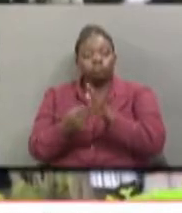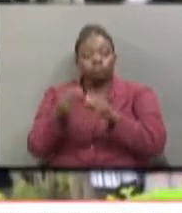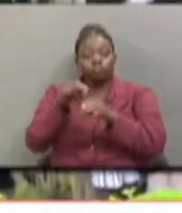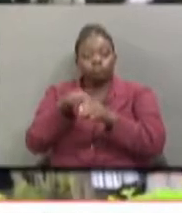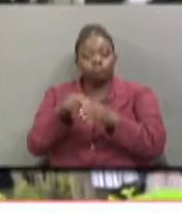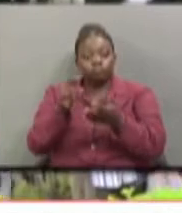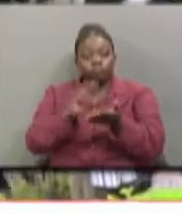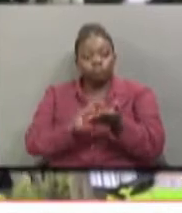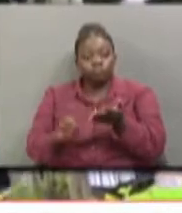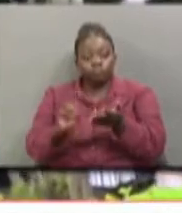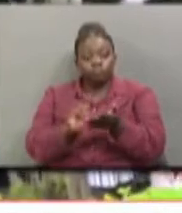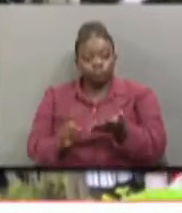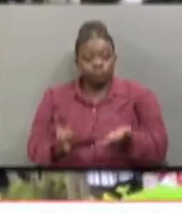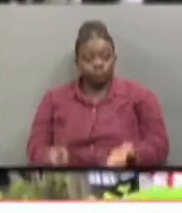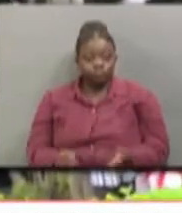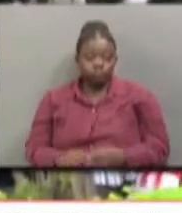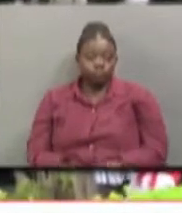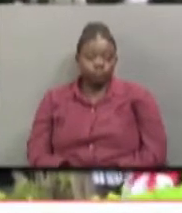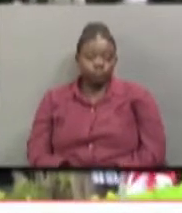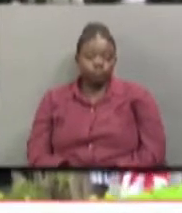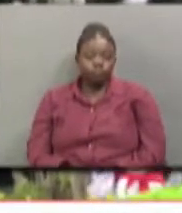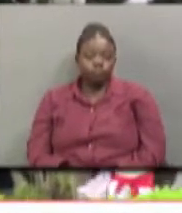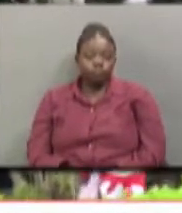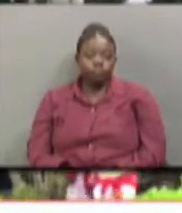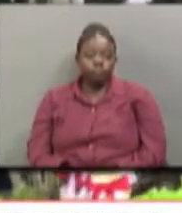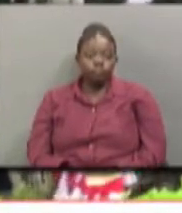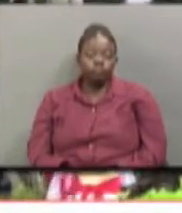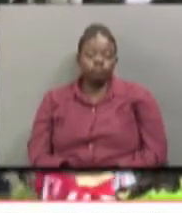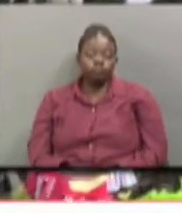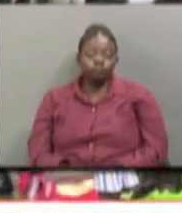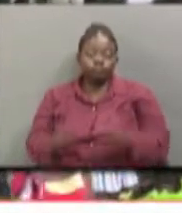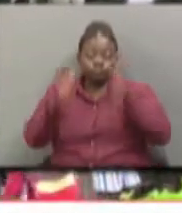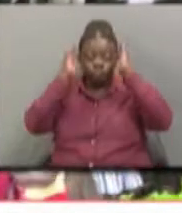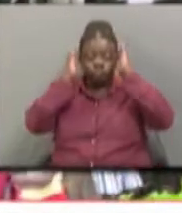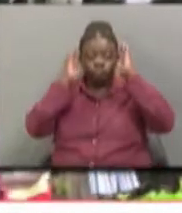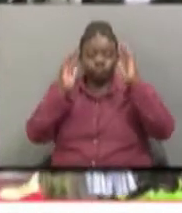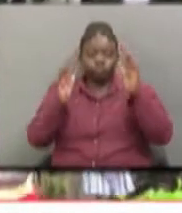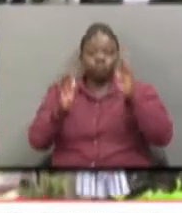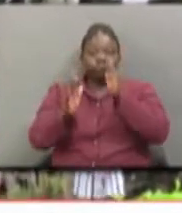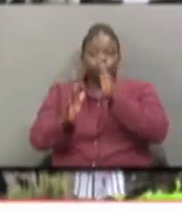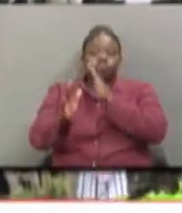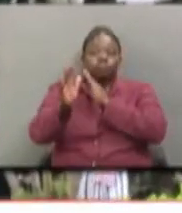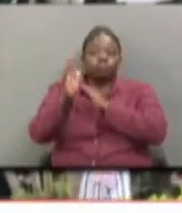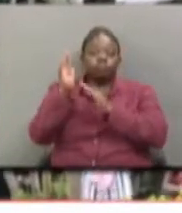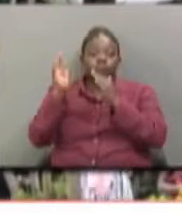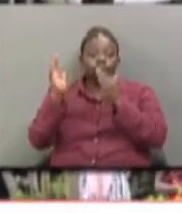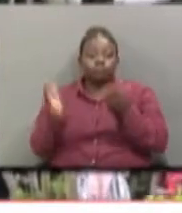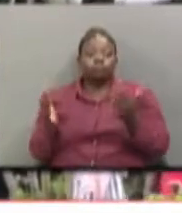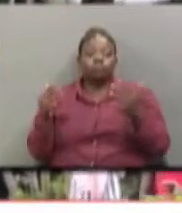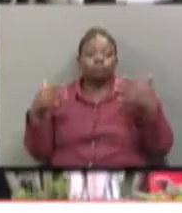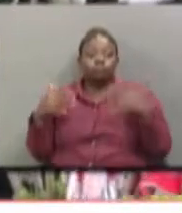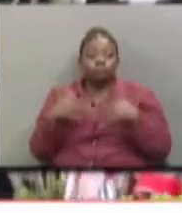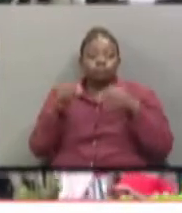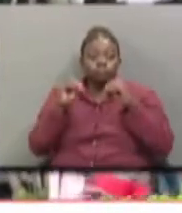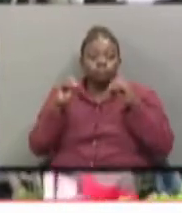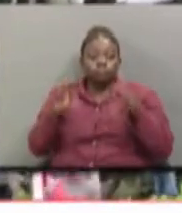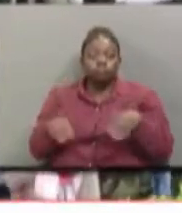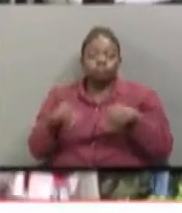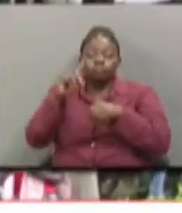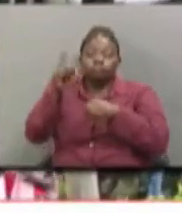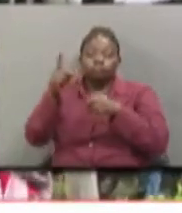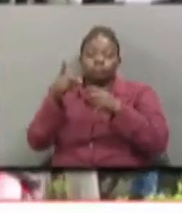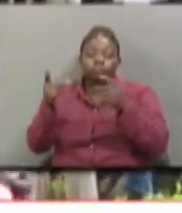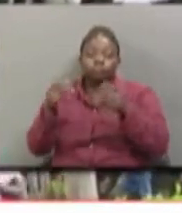kugisoma. Tulemu okutya ebibuuzo, mutunulire Katonda oyo gwe mba mutya, ate bwe munaamutya nga mumuwa ekifo ekisooka